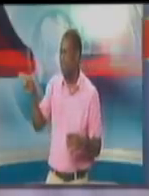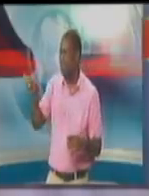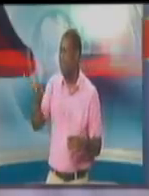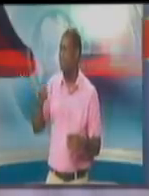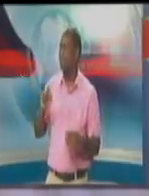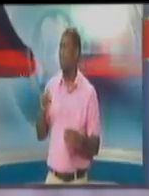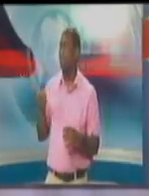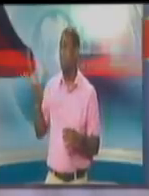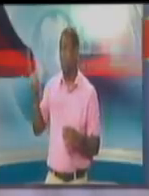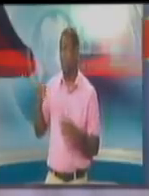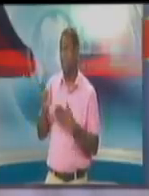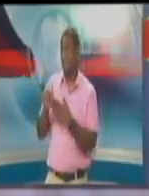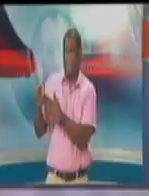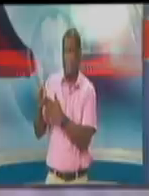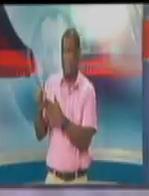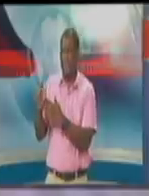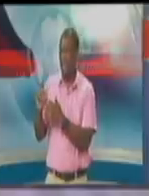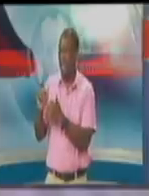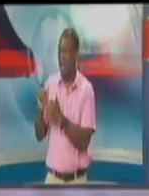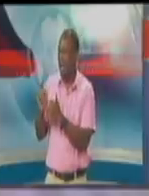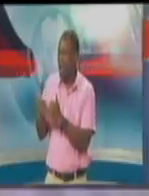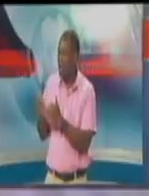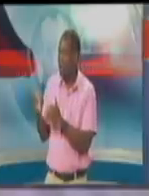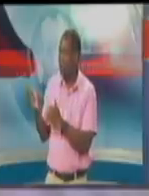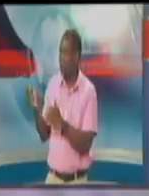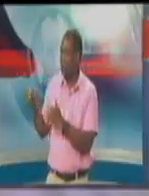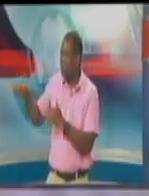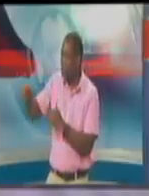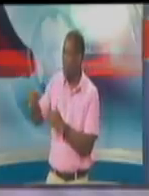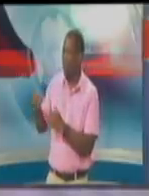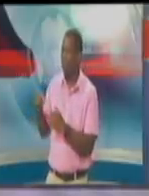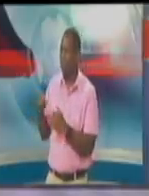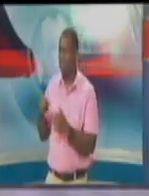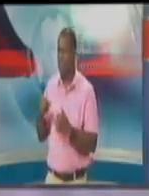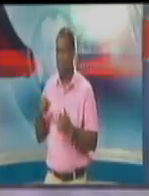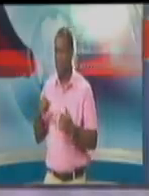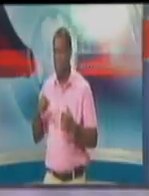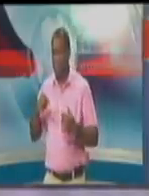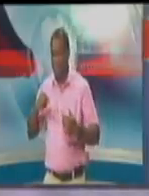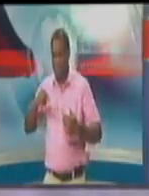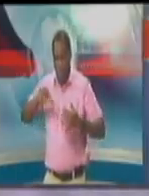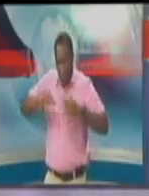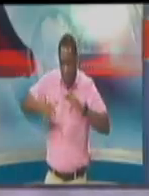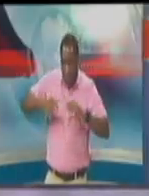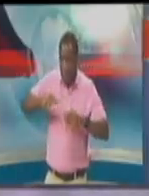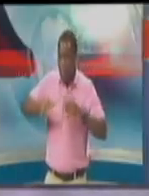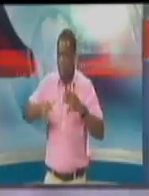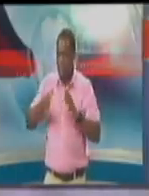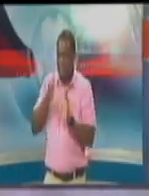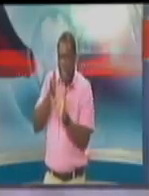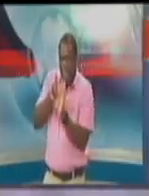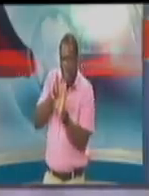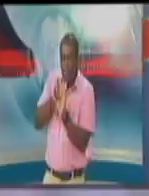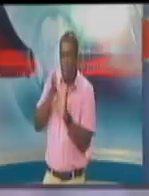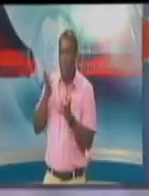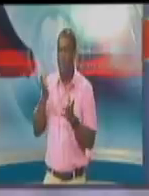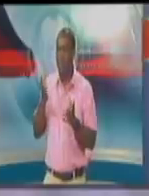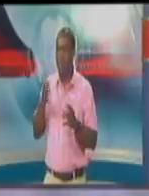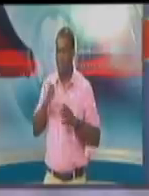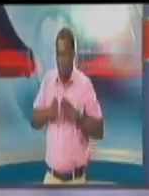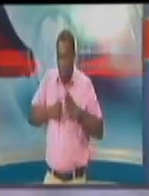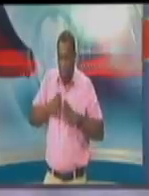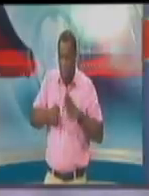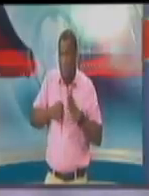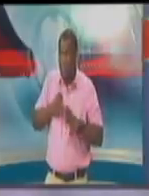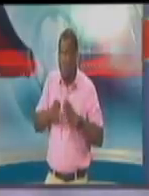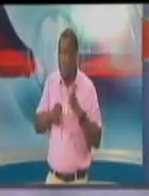now, physically, psychologically, emotionally? And what do you do to de-stress after a day at work? And perhaps